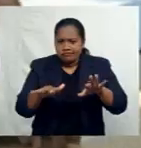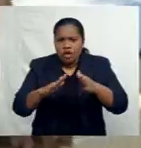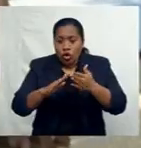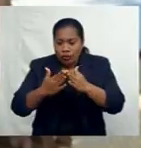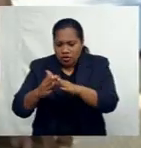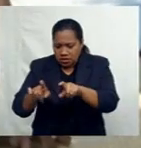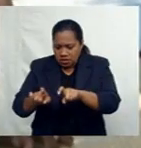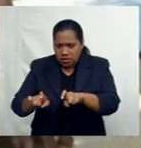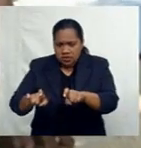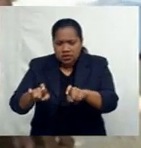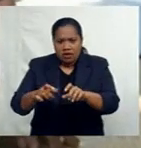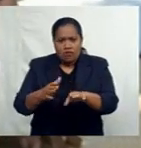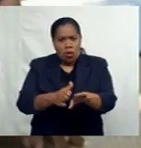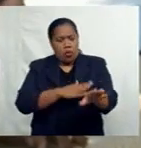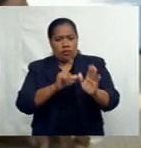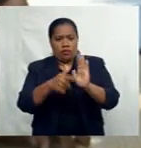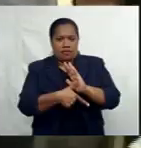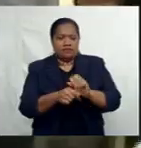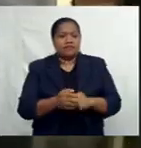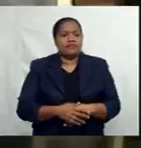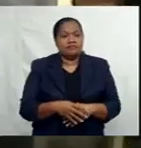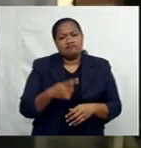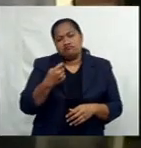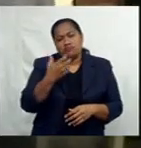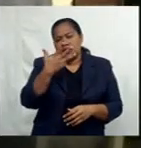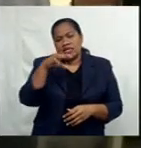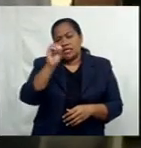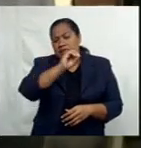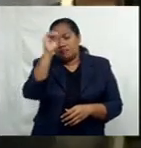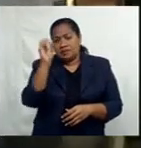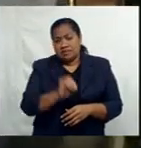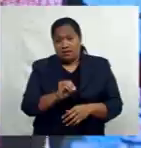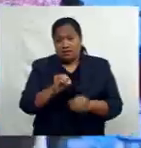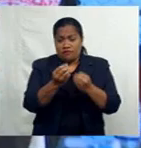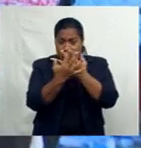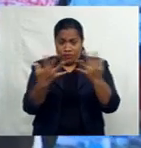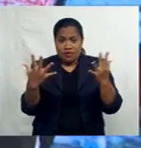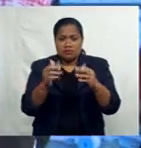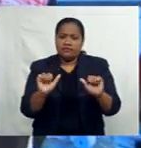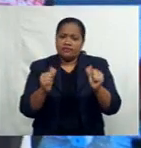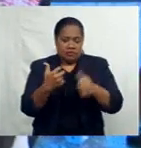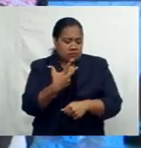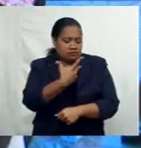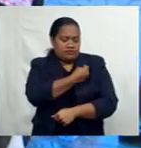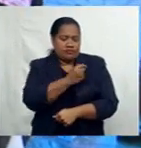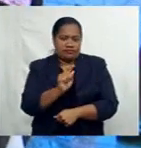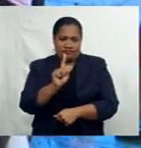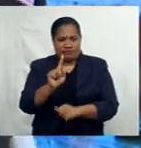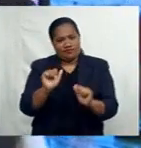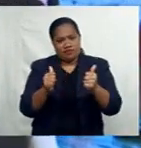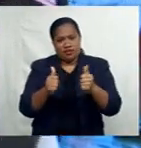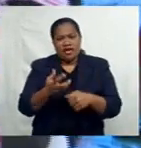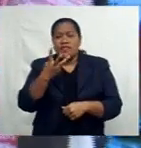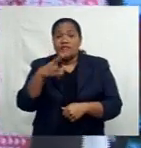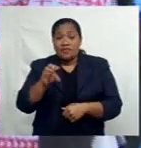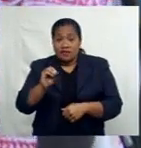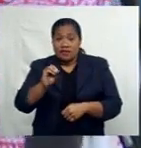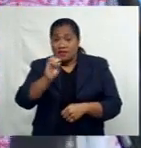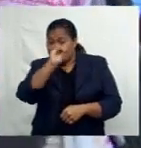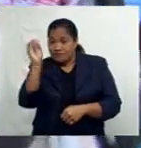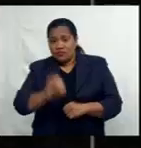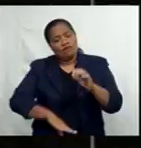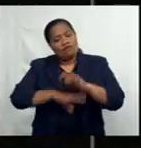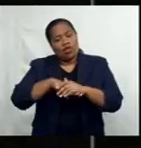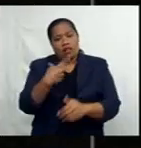time. Close to 90% of the population has received the first dose, and just over 30% are fully vaccinated.